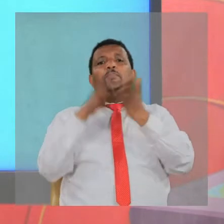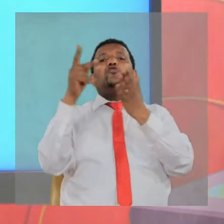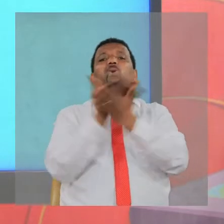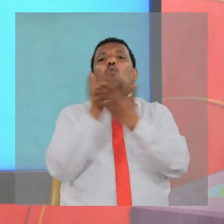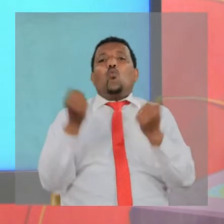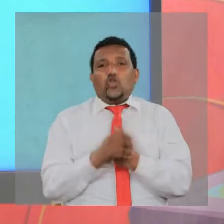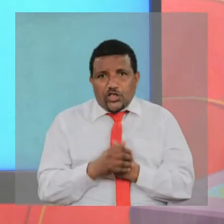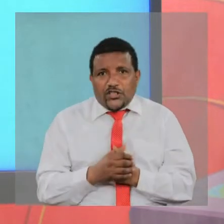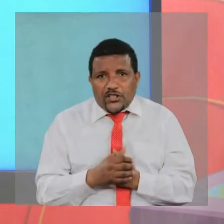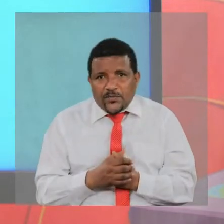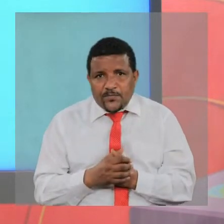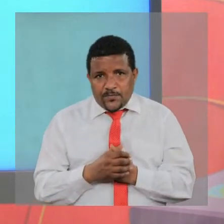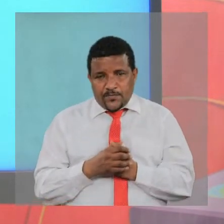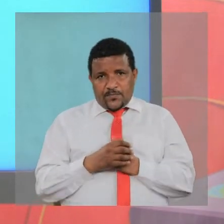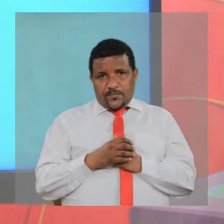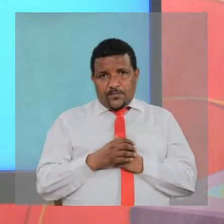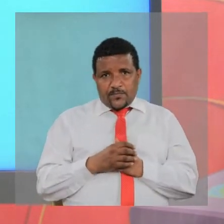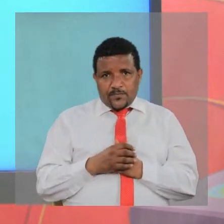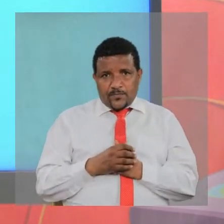commodity.